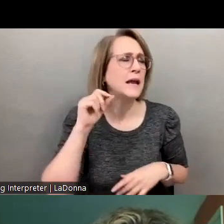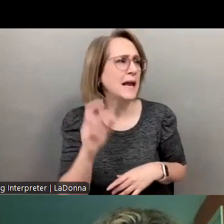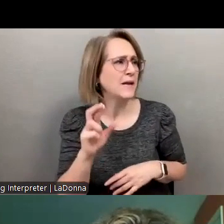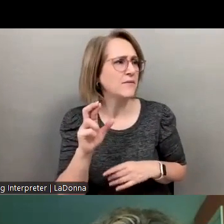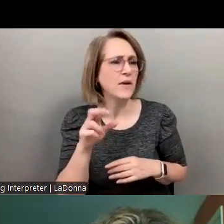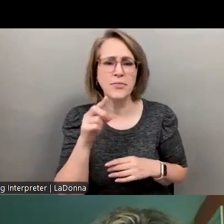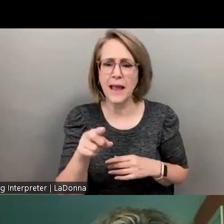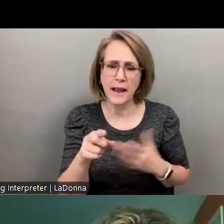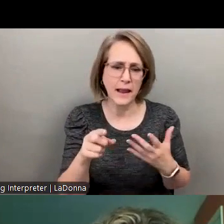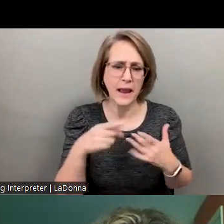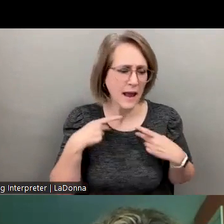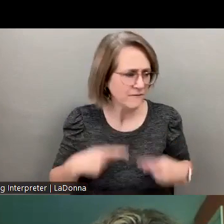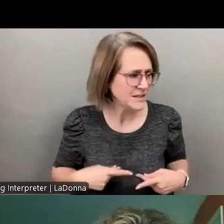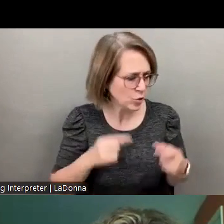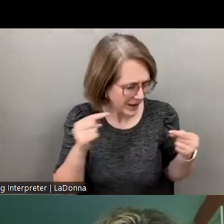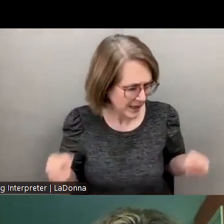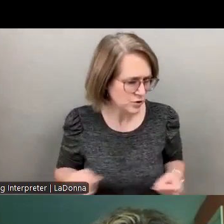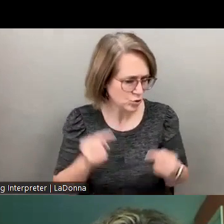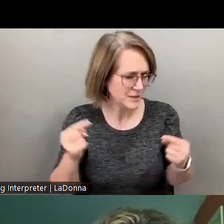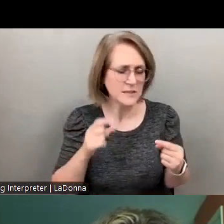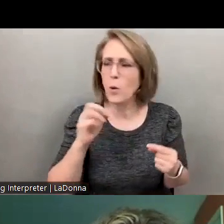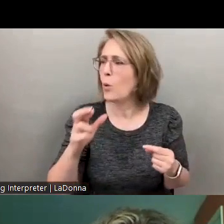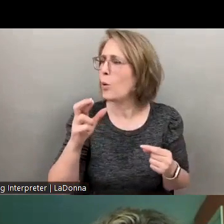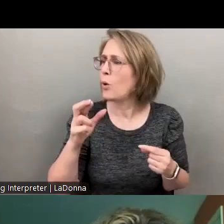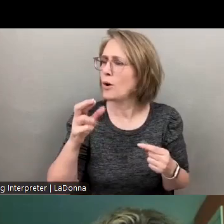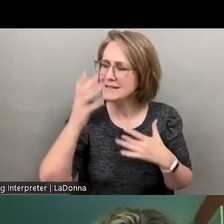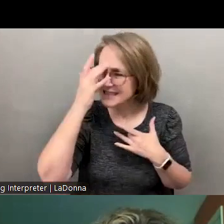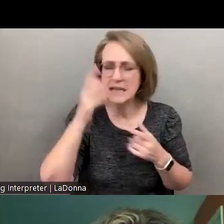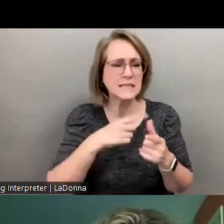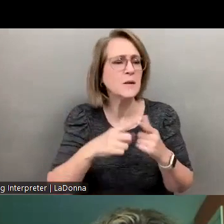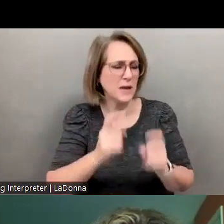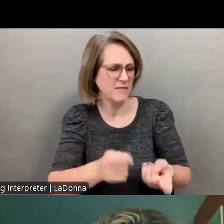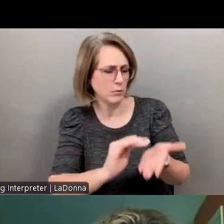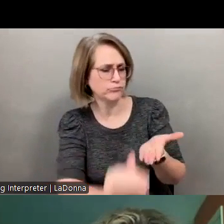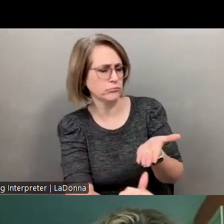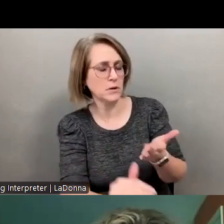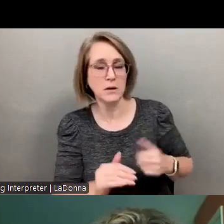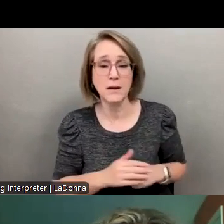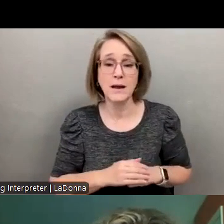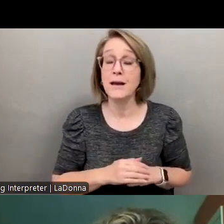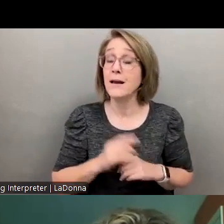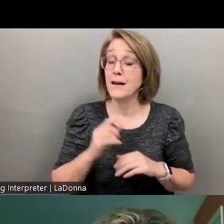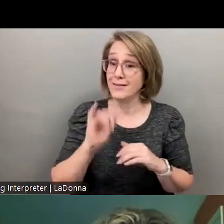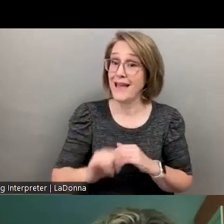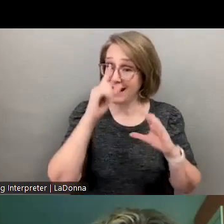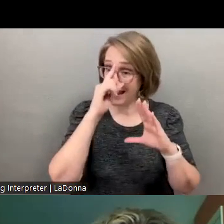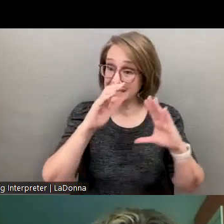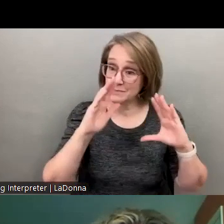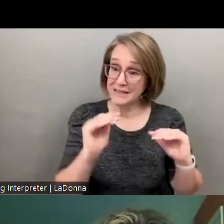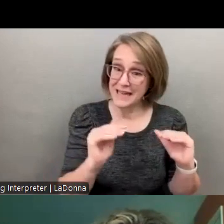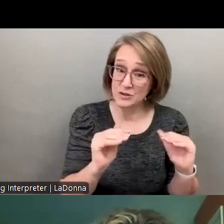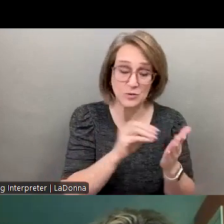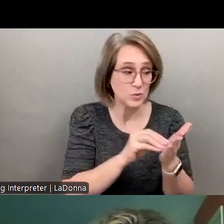when they have physical injuries that keep them home or illnesses that keep them home. It is the expectation